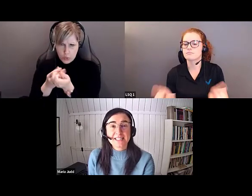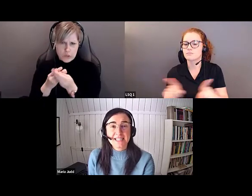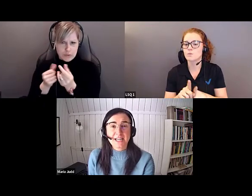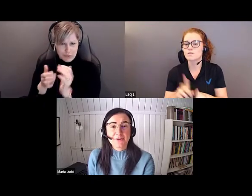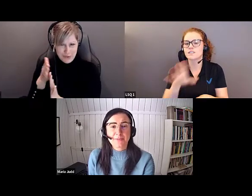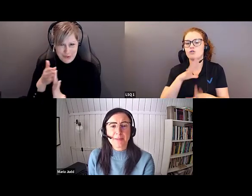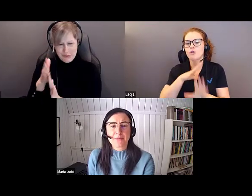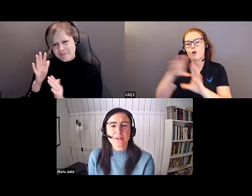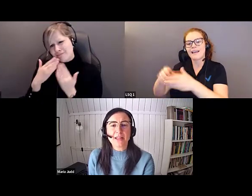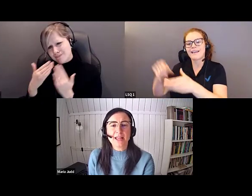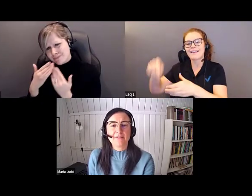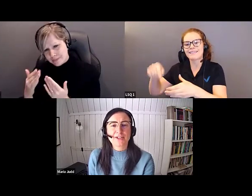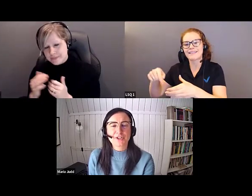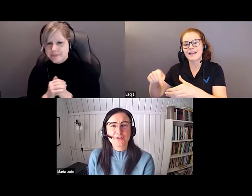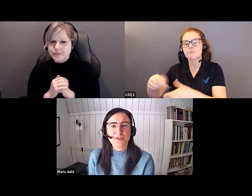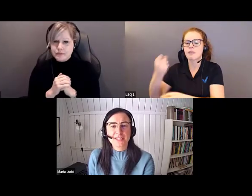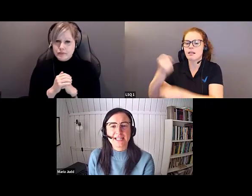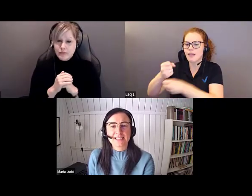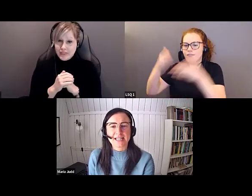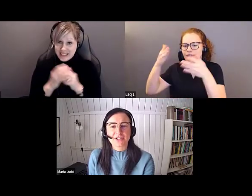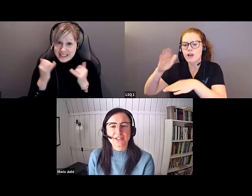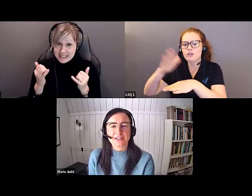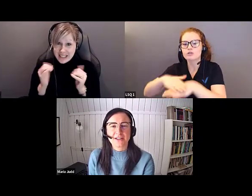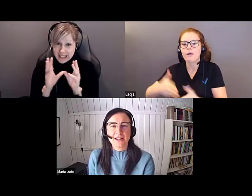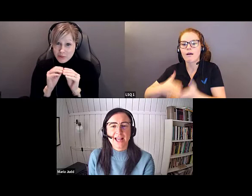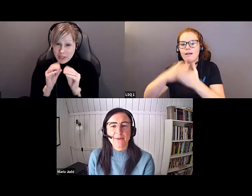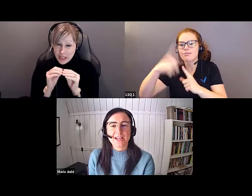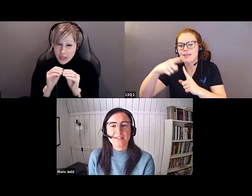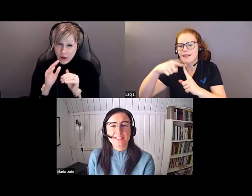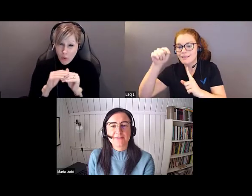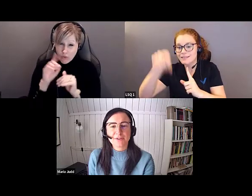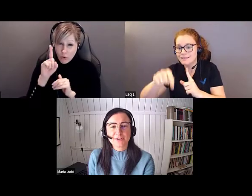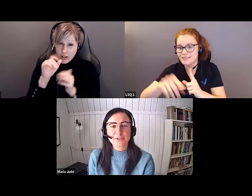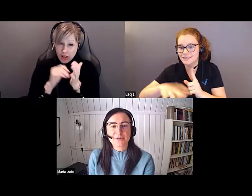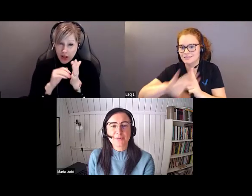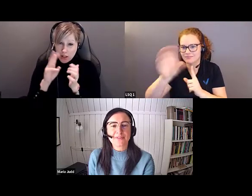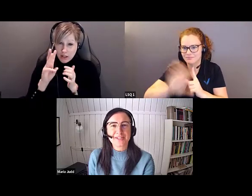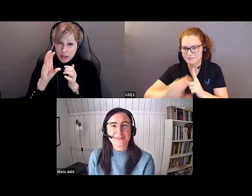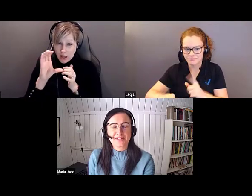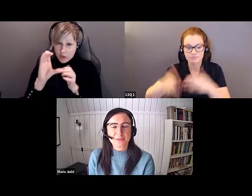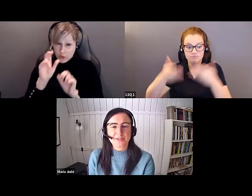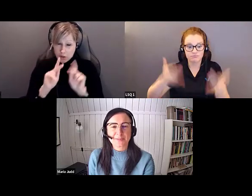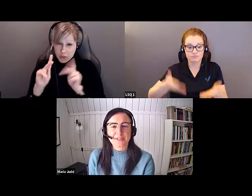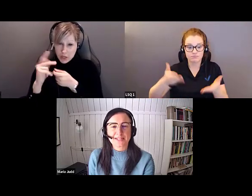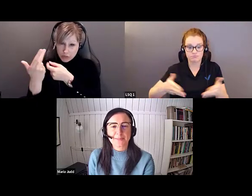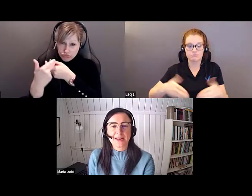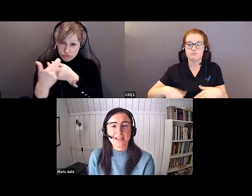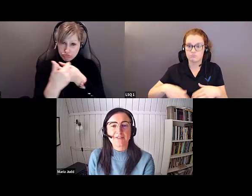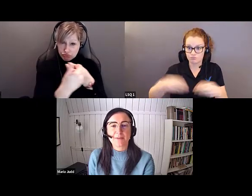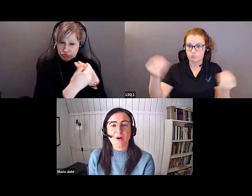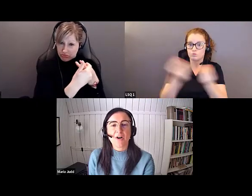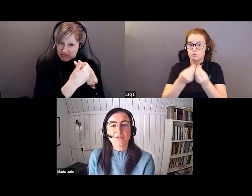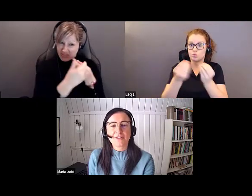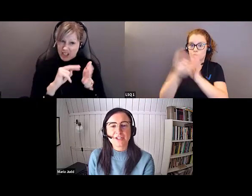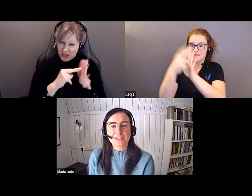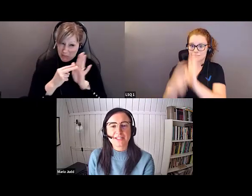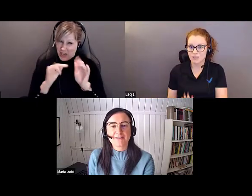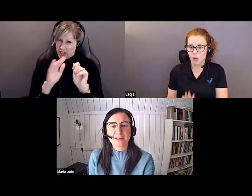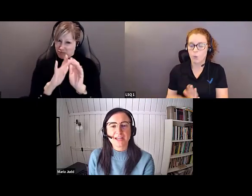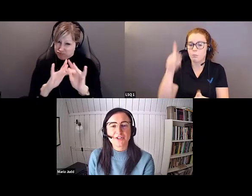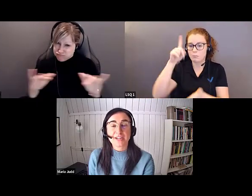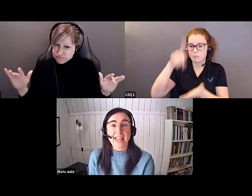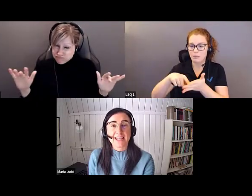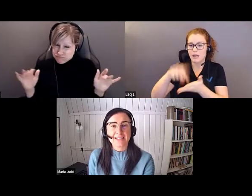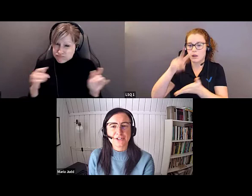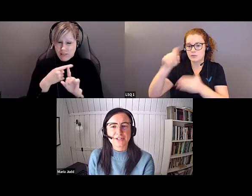Over 1,600 people have registered for today's session, and we have a diverse group of individuals participating from all regions